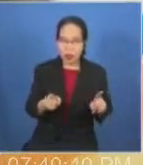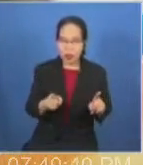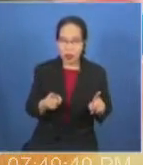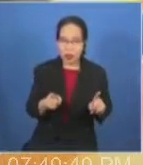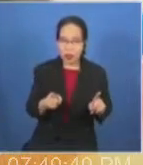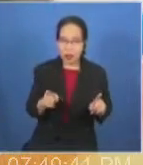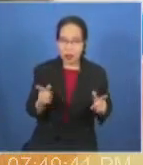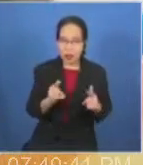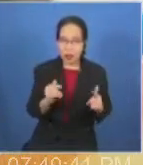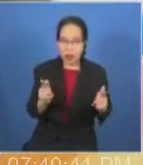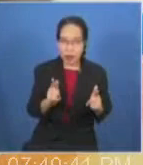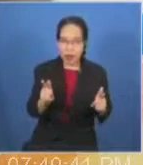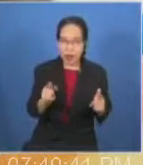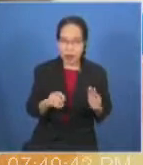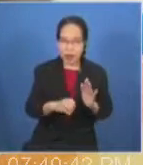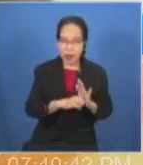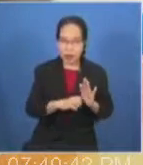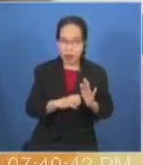teach him.